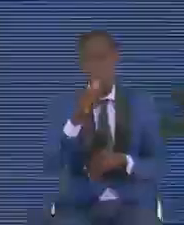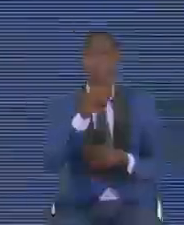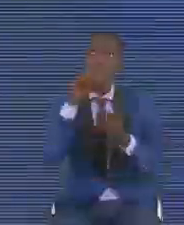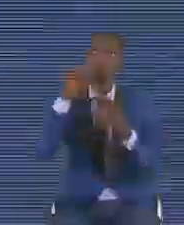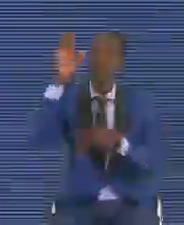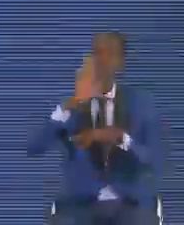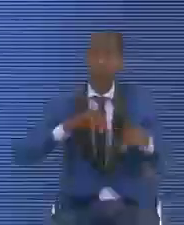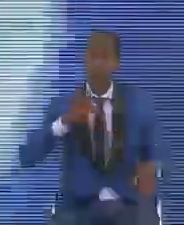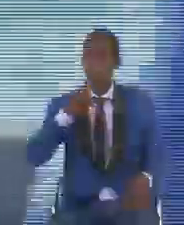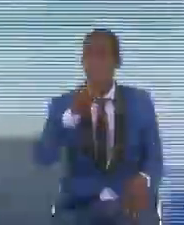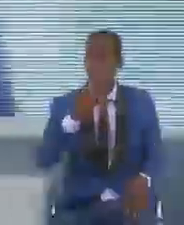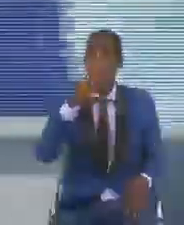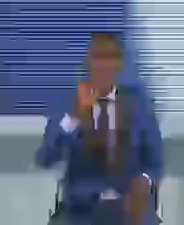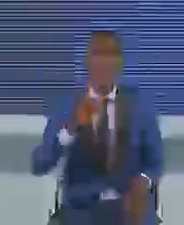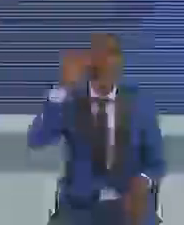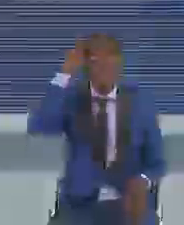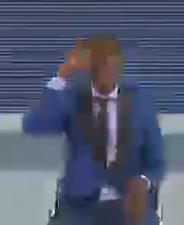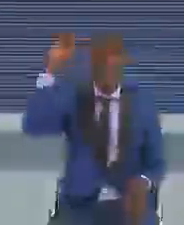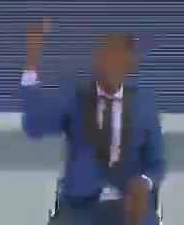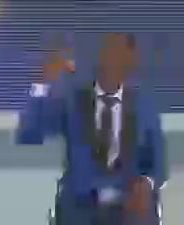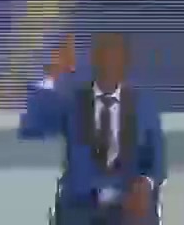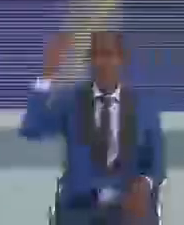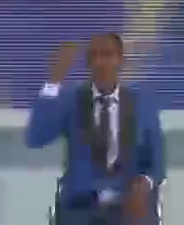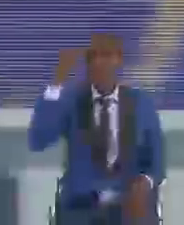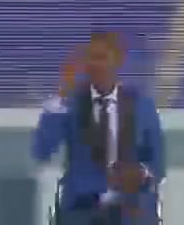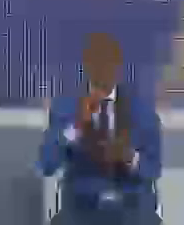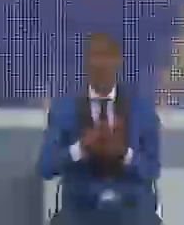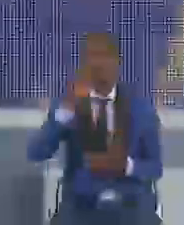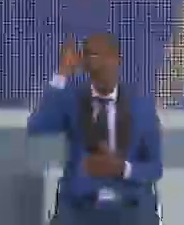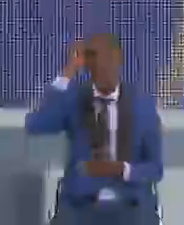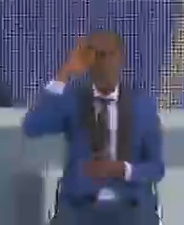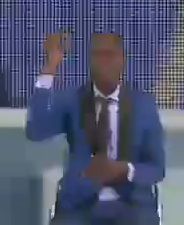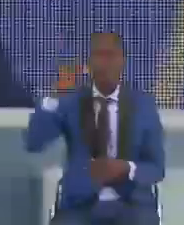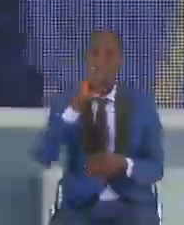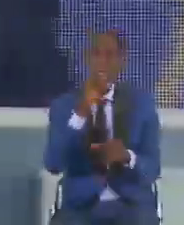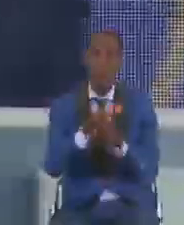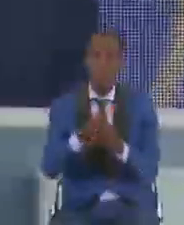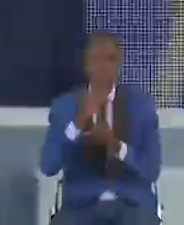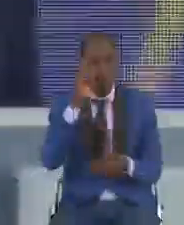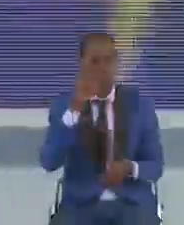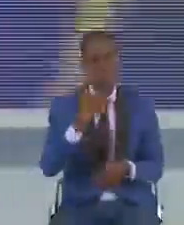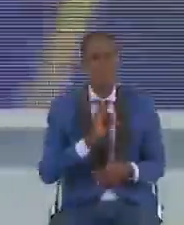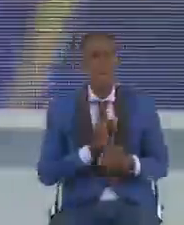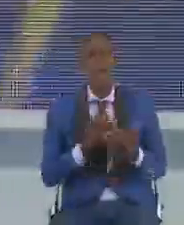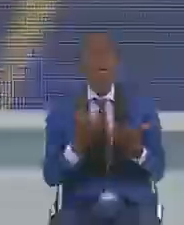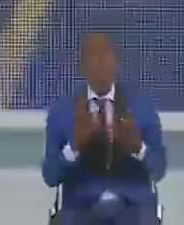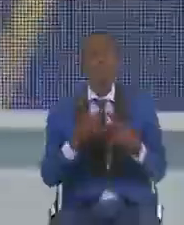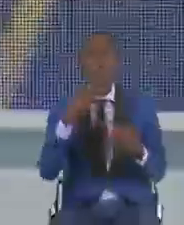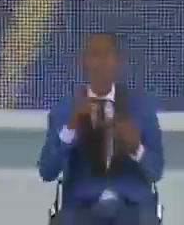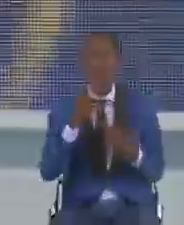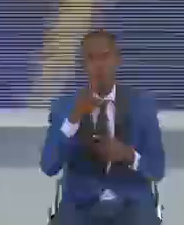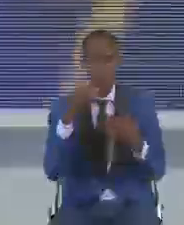his grace, he knew that his grace is sufficient for you. I want to tell you today that